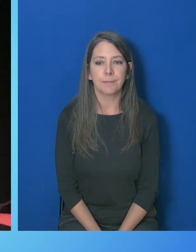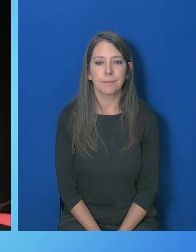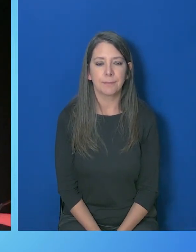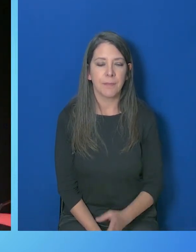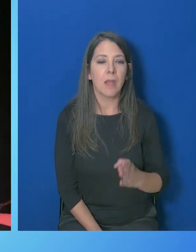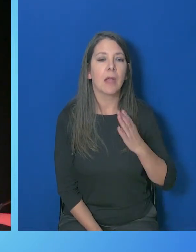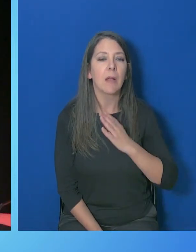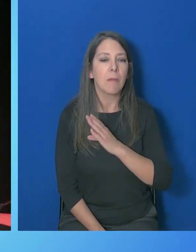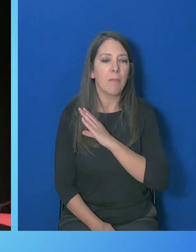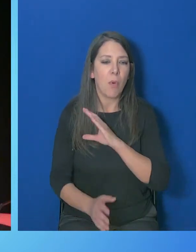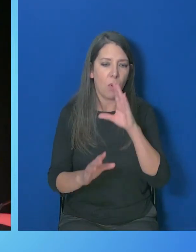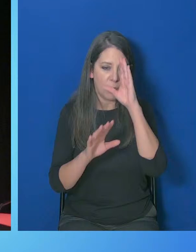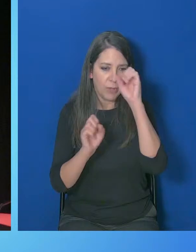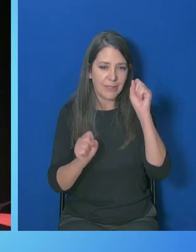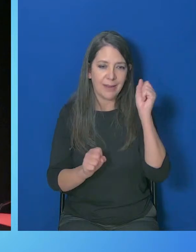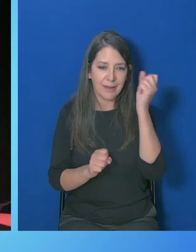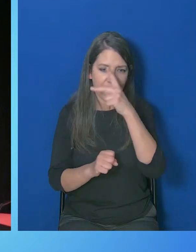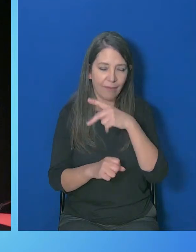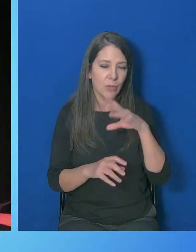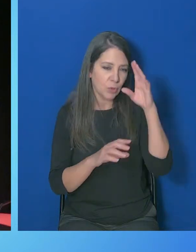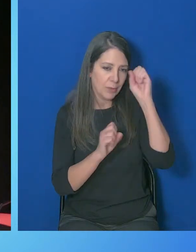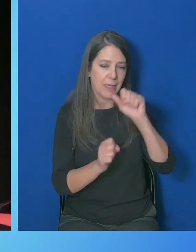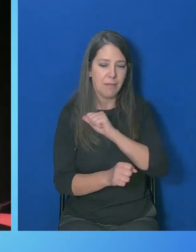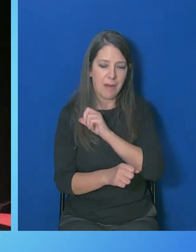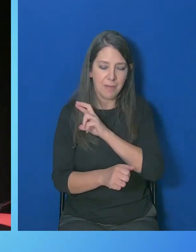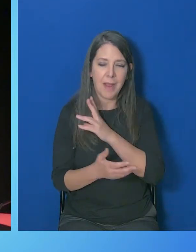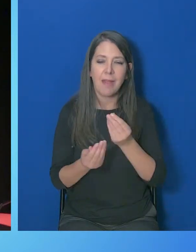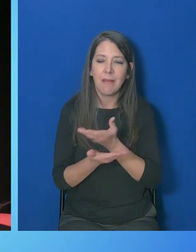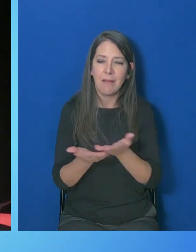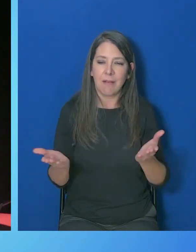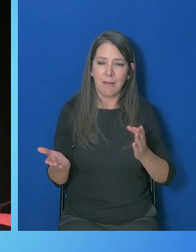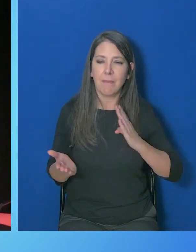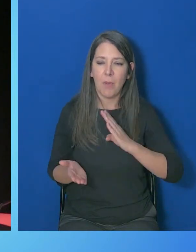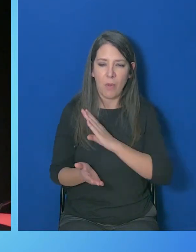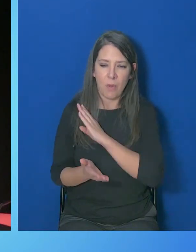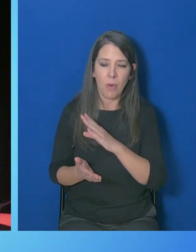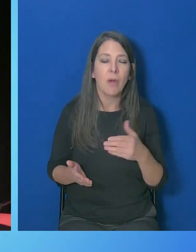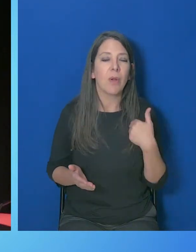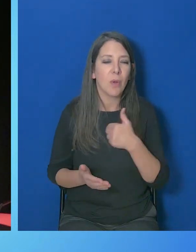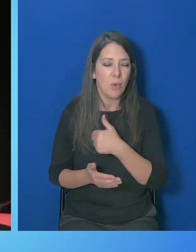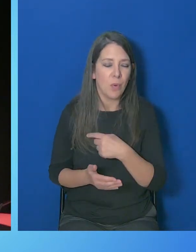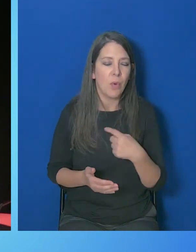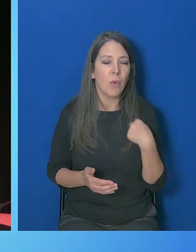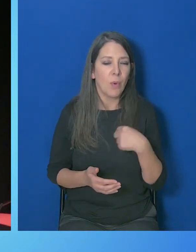Board President Kneifel, Superintendent Reichman, and members of the board, we do have one